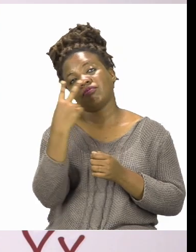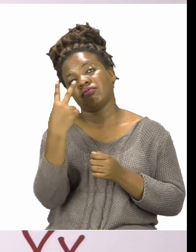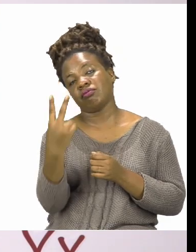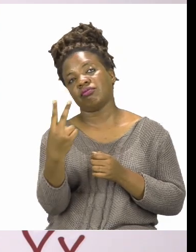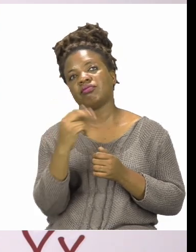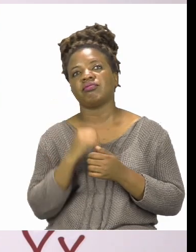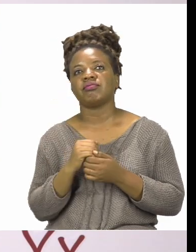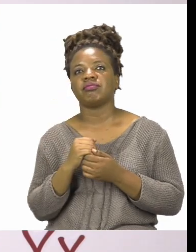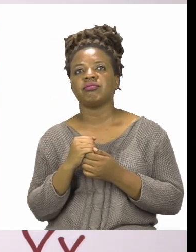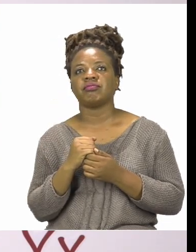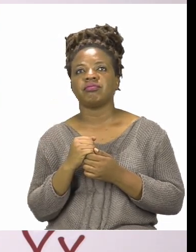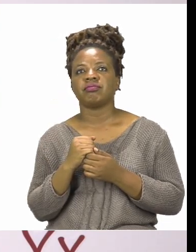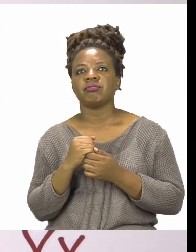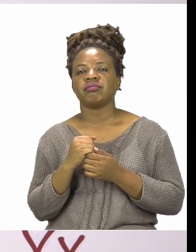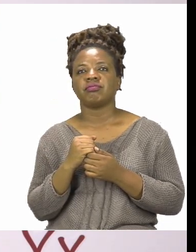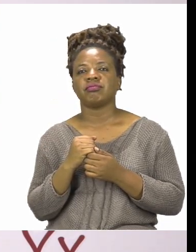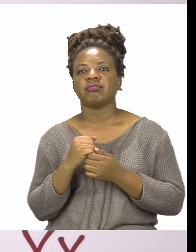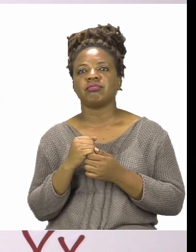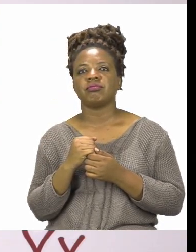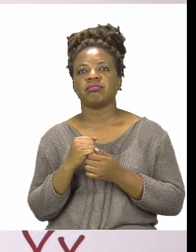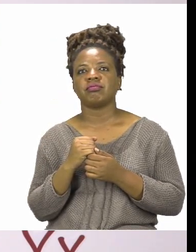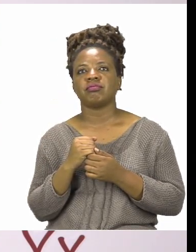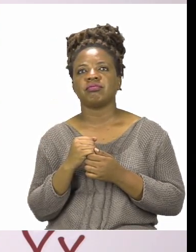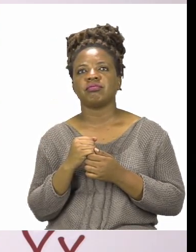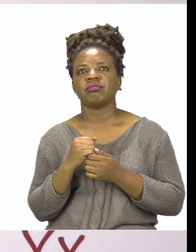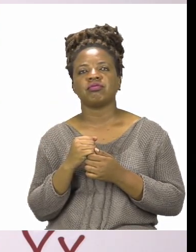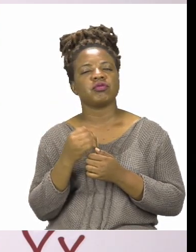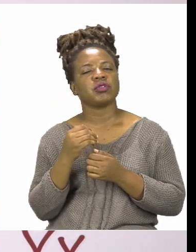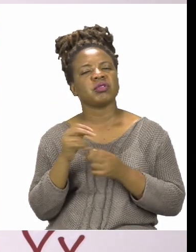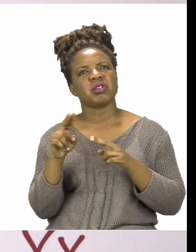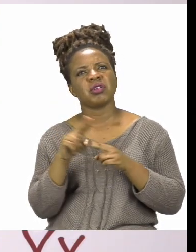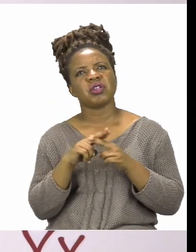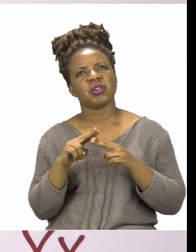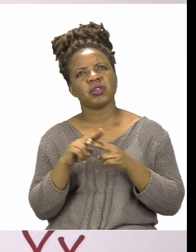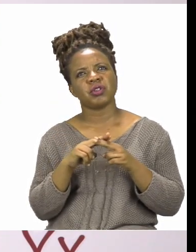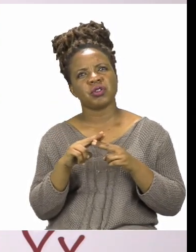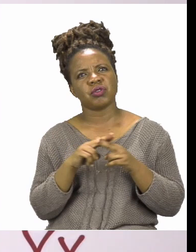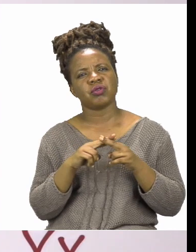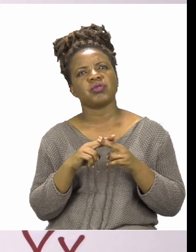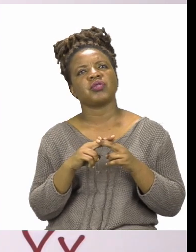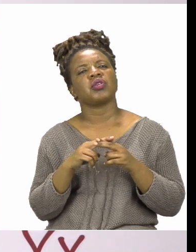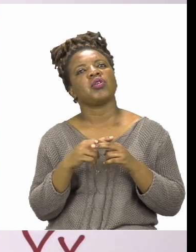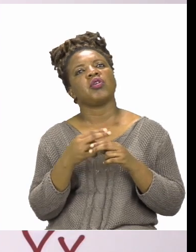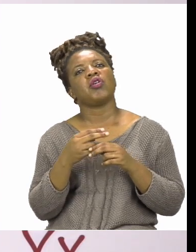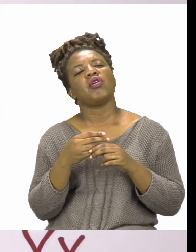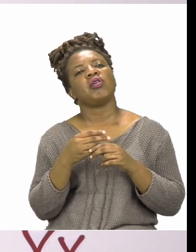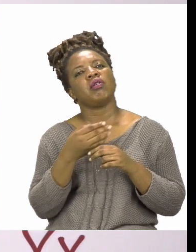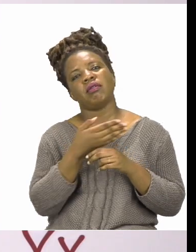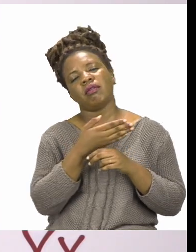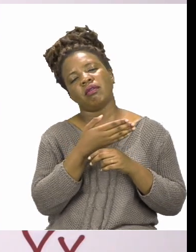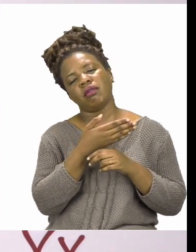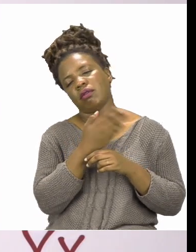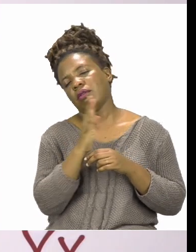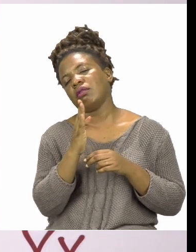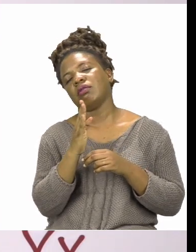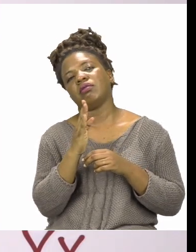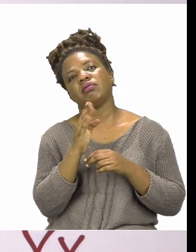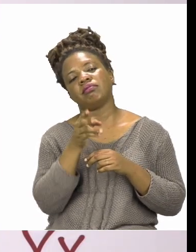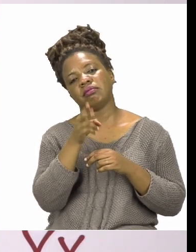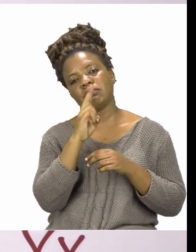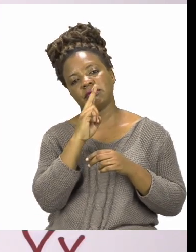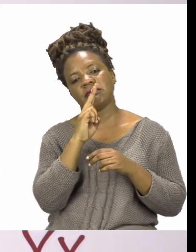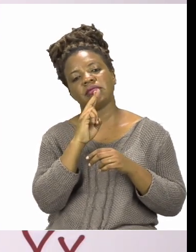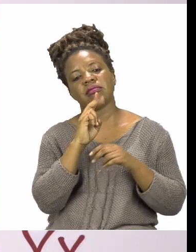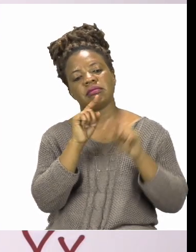answer. So you can use that one for all the boxes that are missing at the beginning. Now,